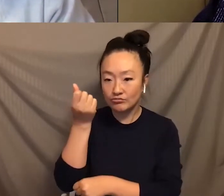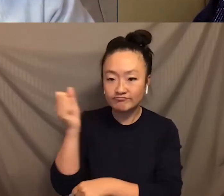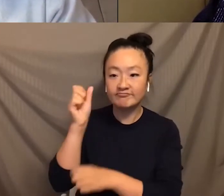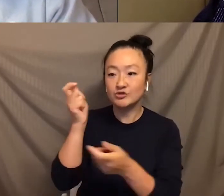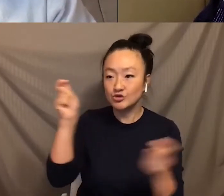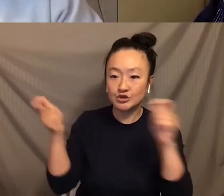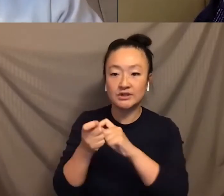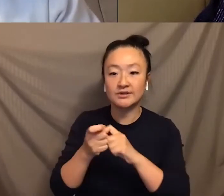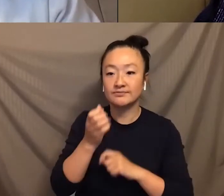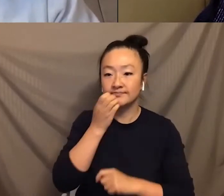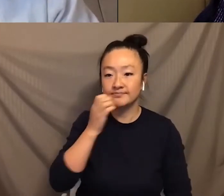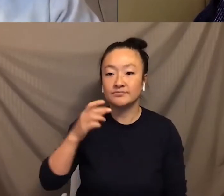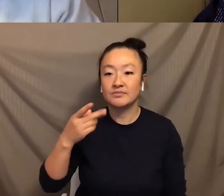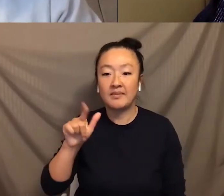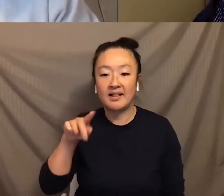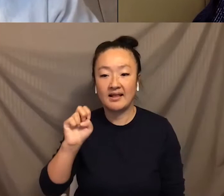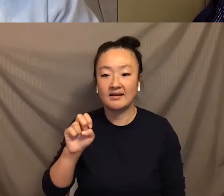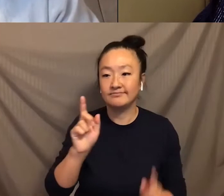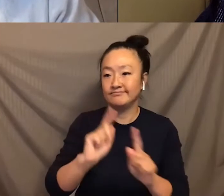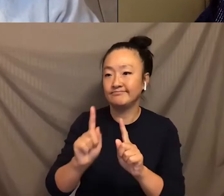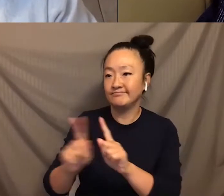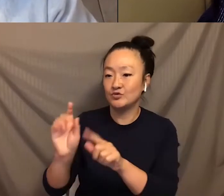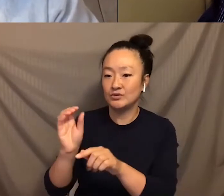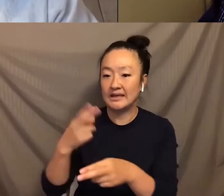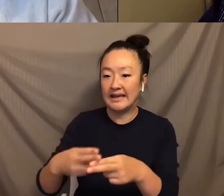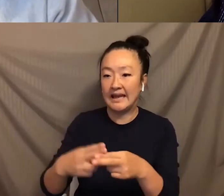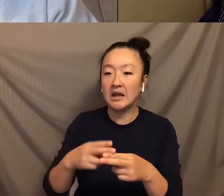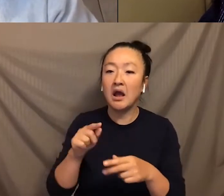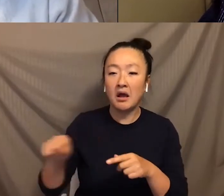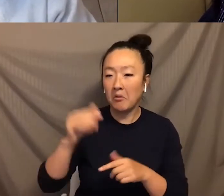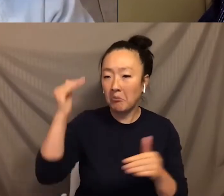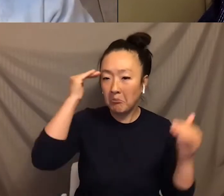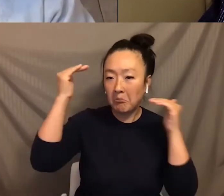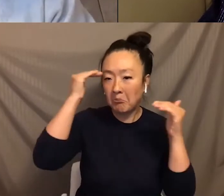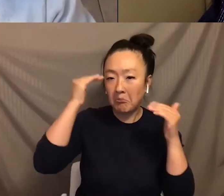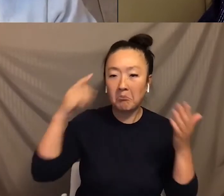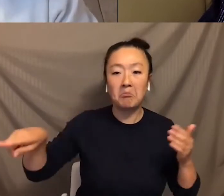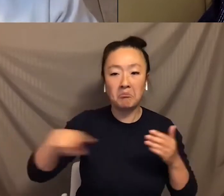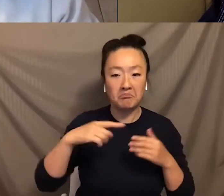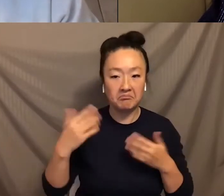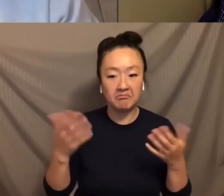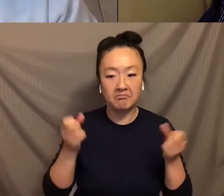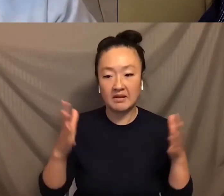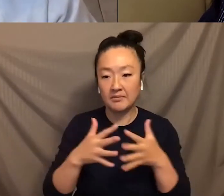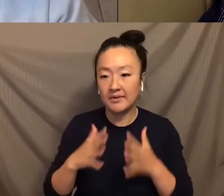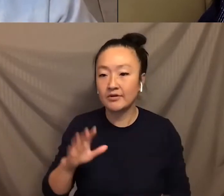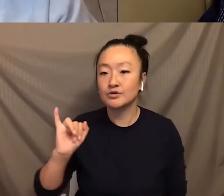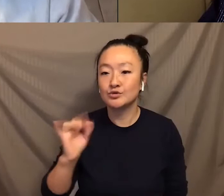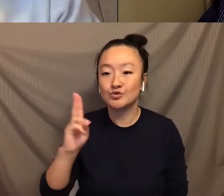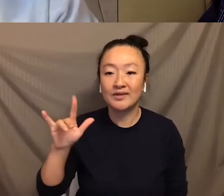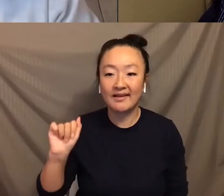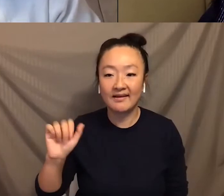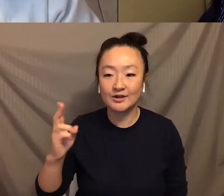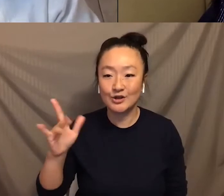And many of those names that are bandied about often are familiar to many Americans. Julia Child, for